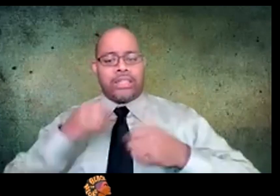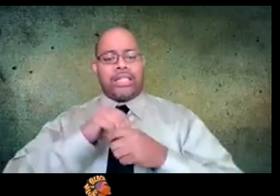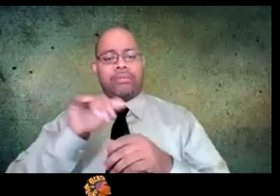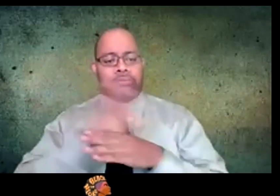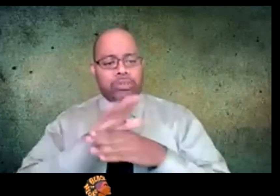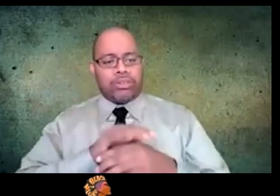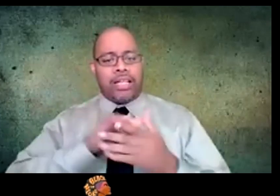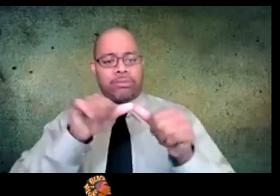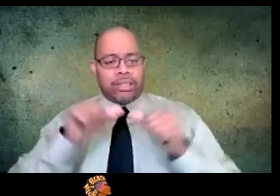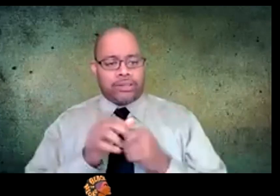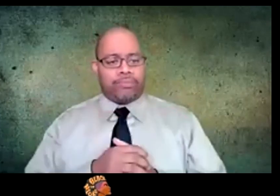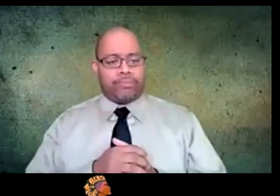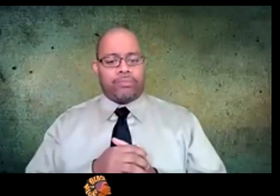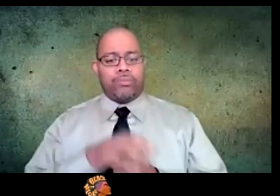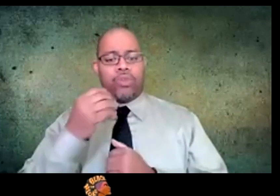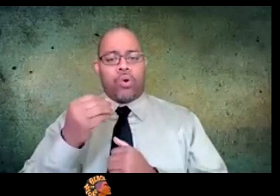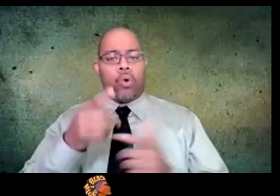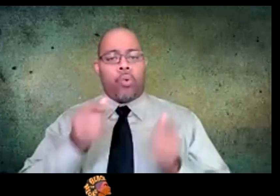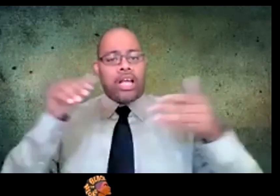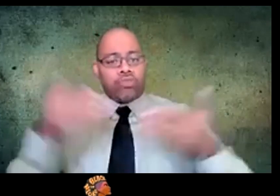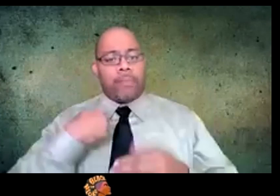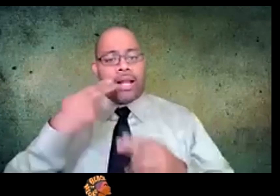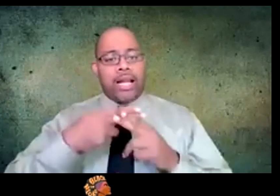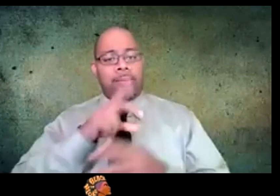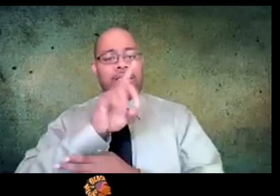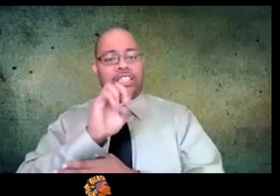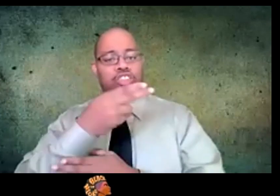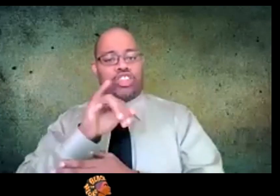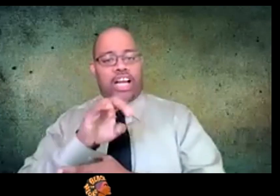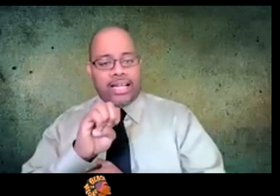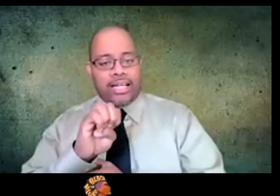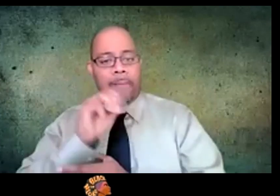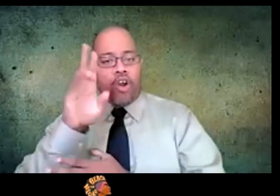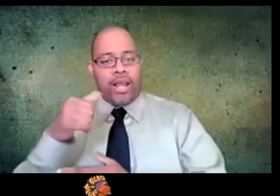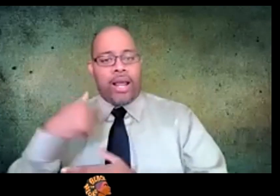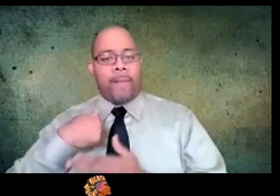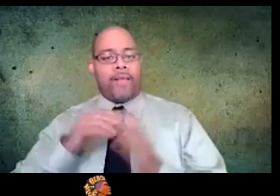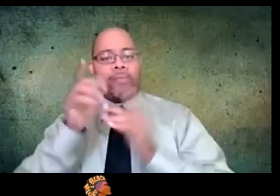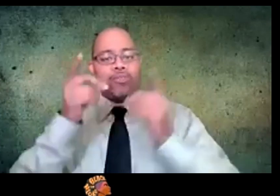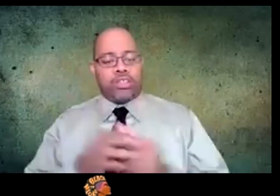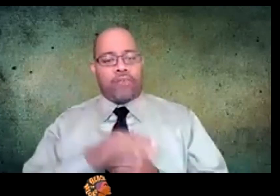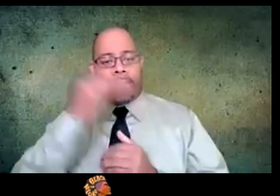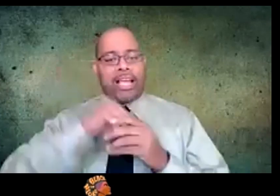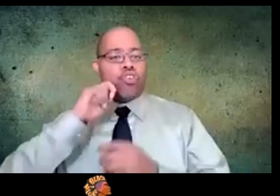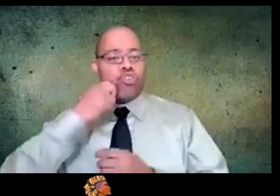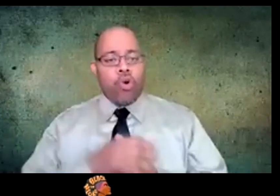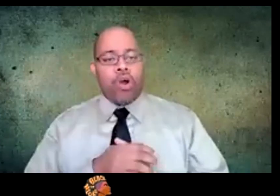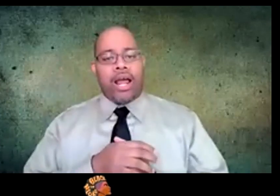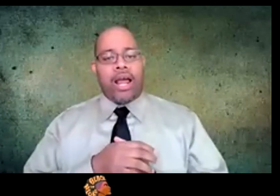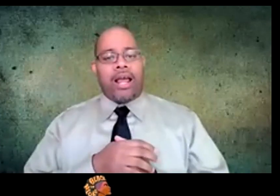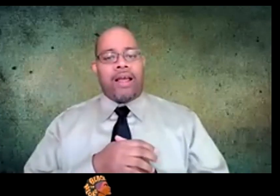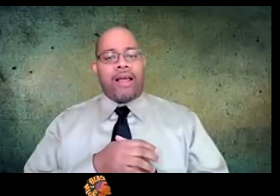these spaces. So as a quick intro, my name is Deshane Murray. I am the Development Director of Black in Neuro and now